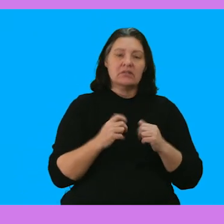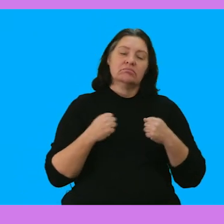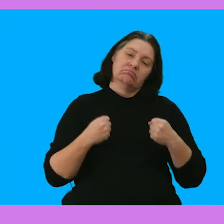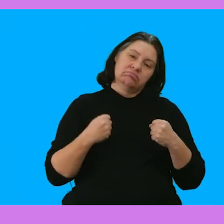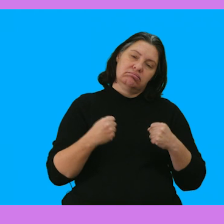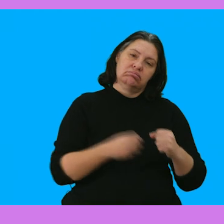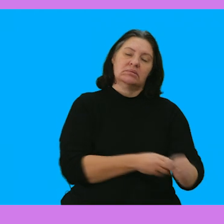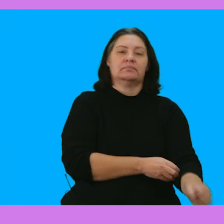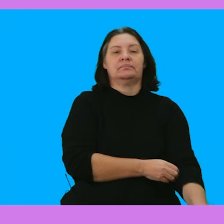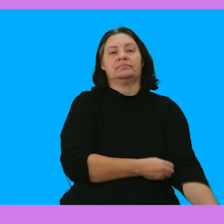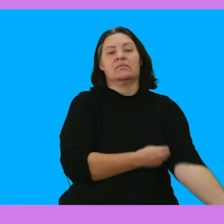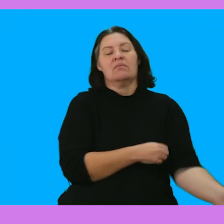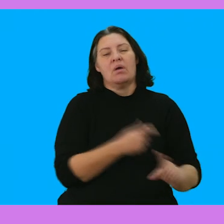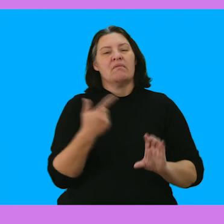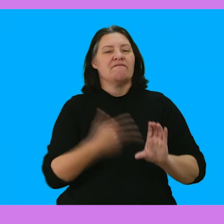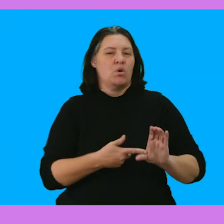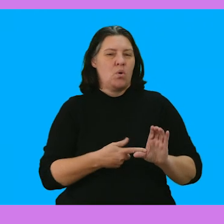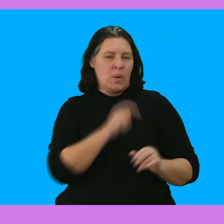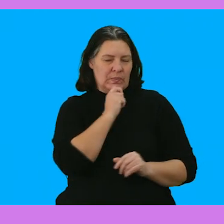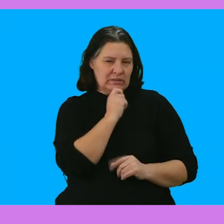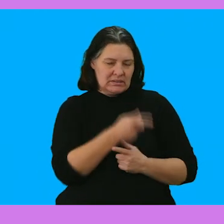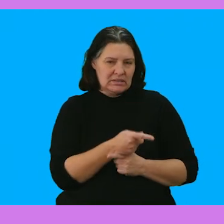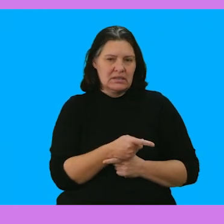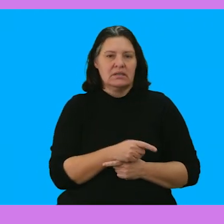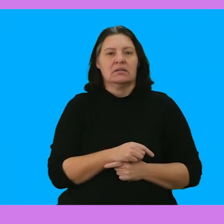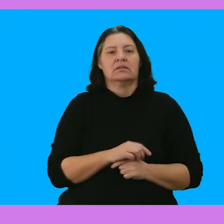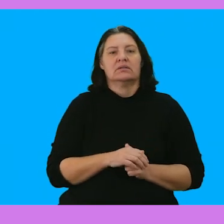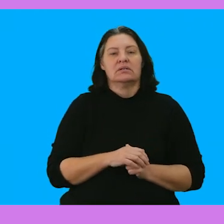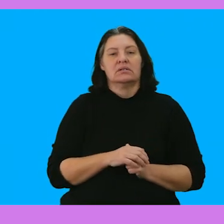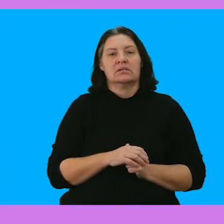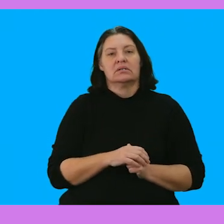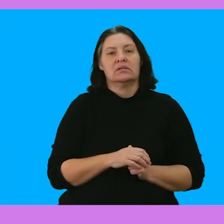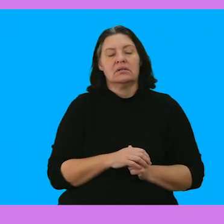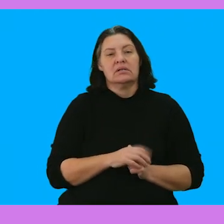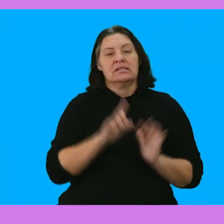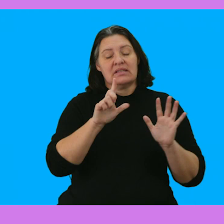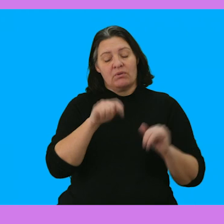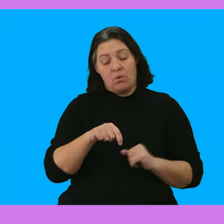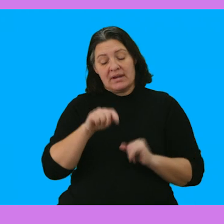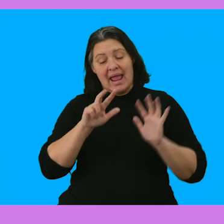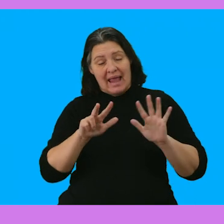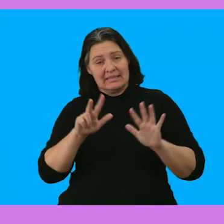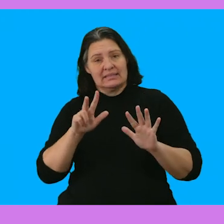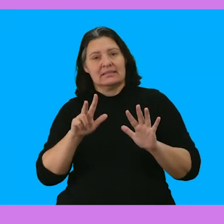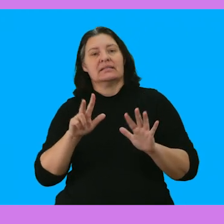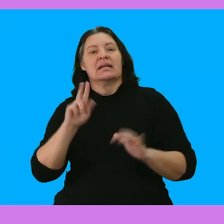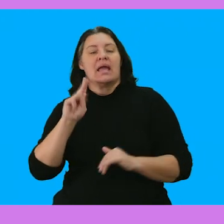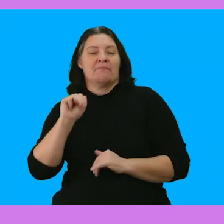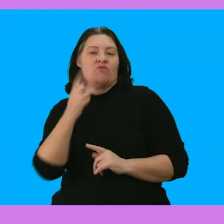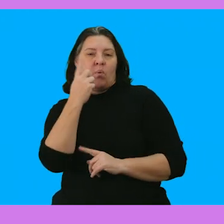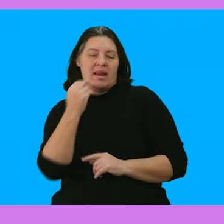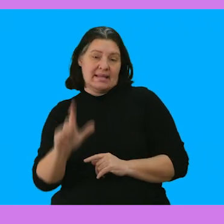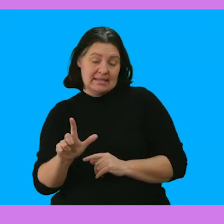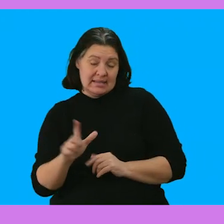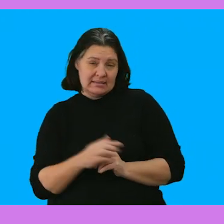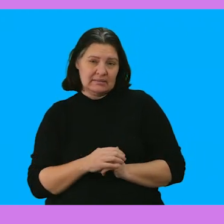Wickes will be traveling in, there's the fuel consumption, is 7.8 liters per 100 kilometers of fuel. What is it that